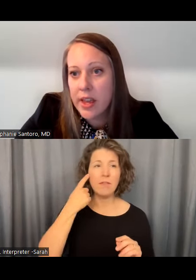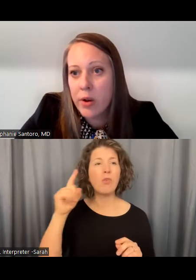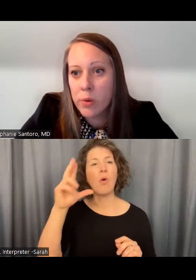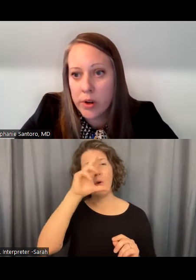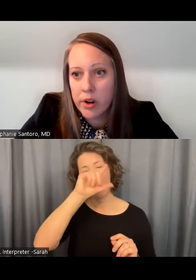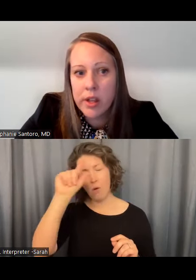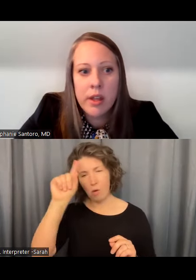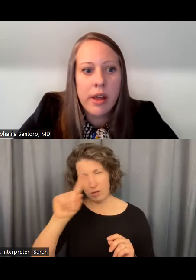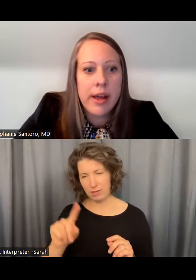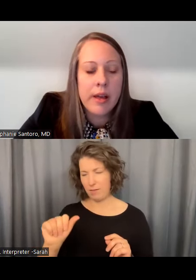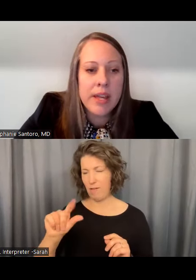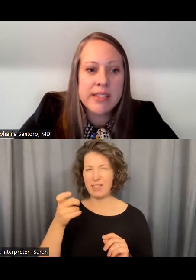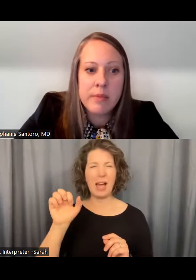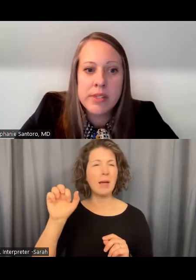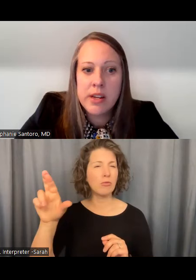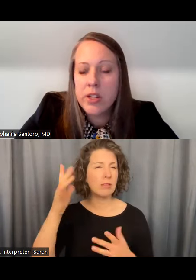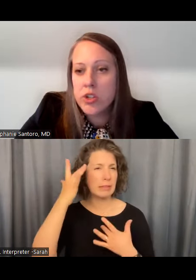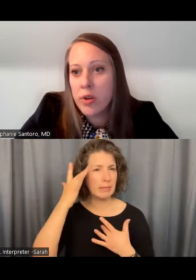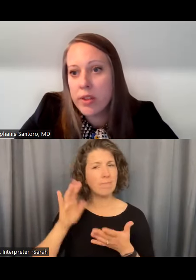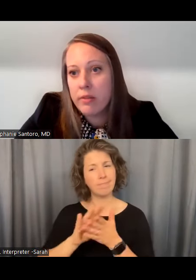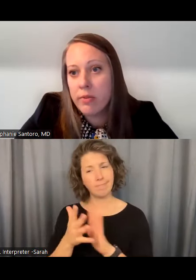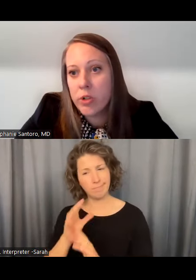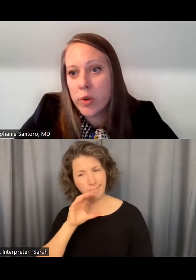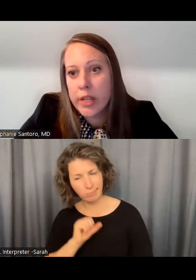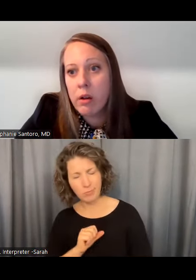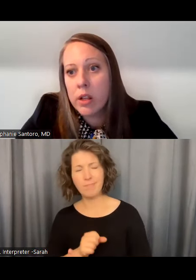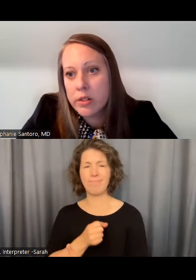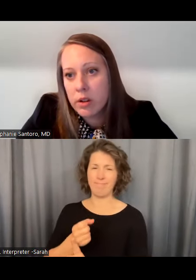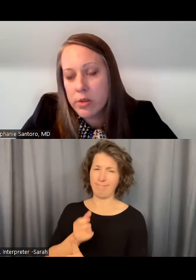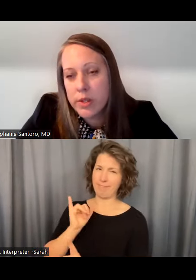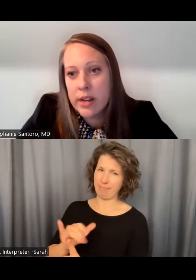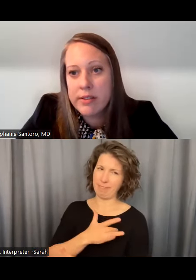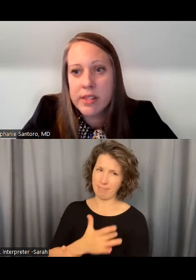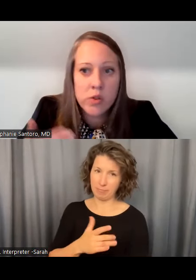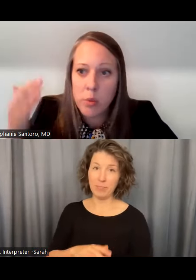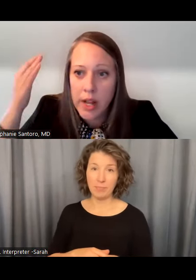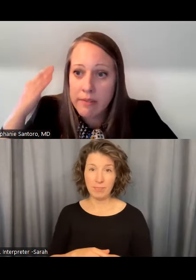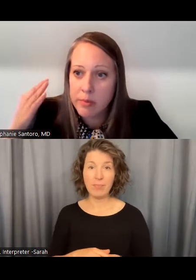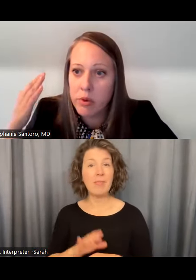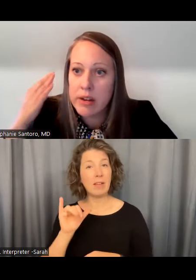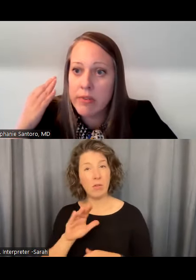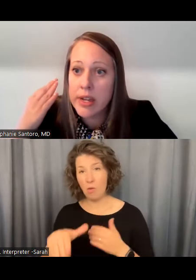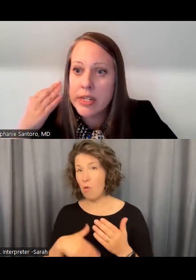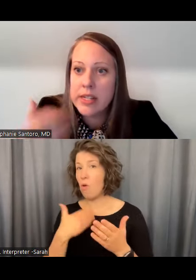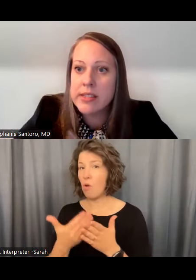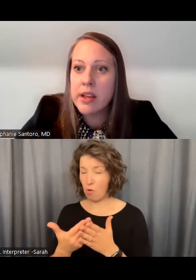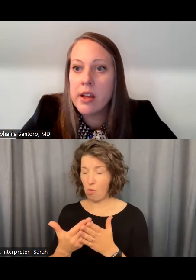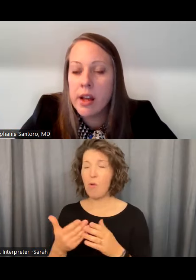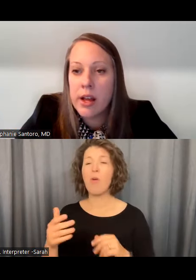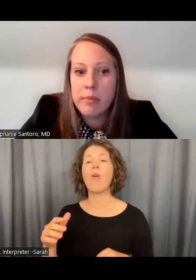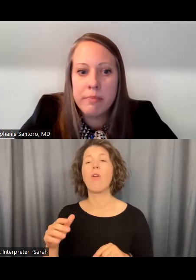they get older. And some studies show that virtually all adults with Down syndrome will have the brain